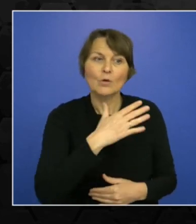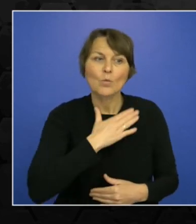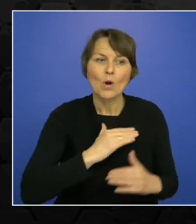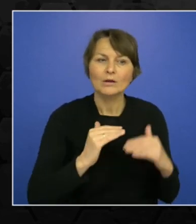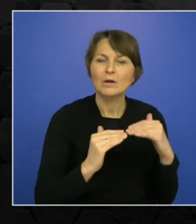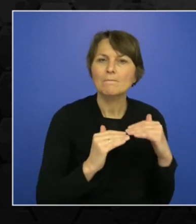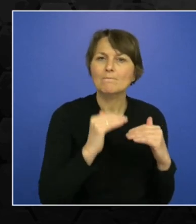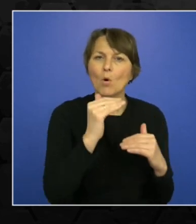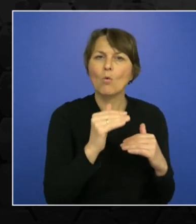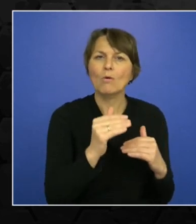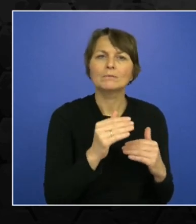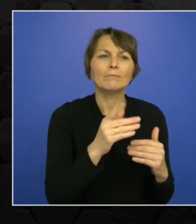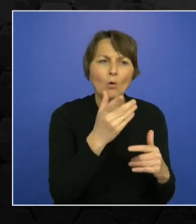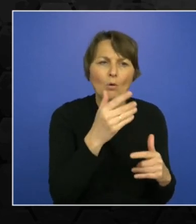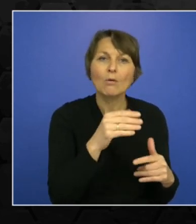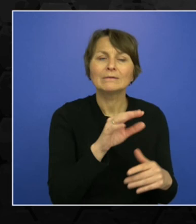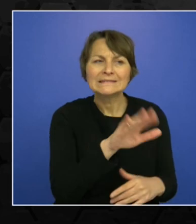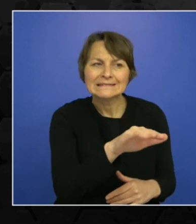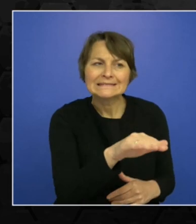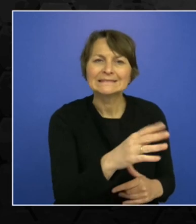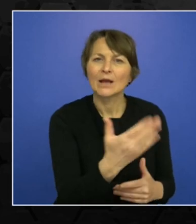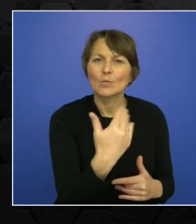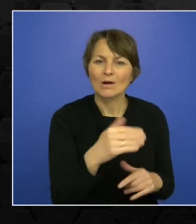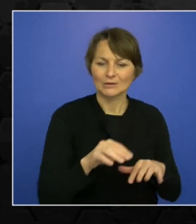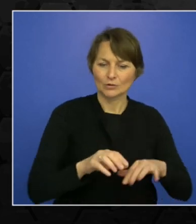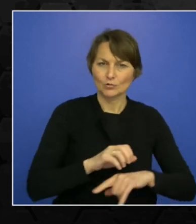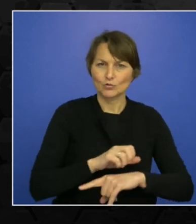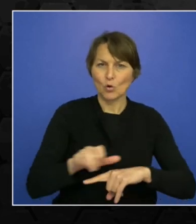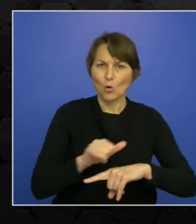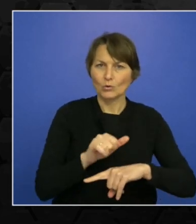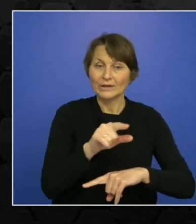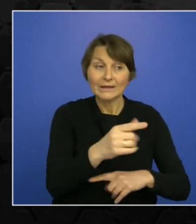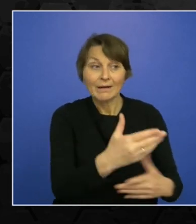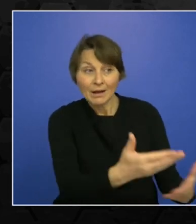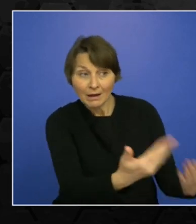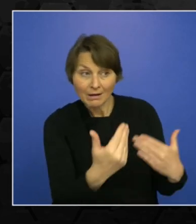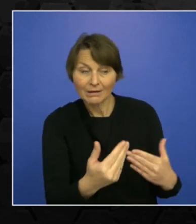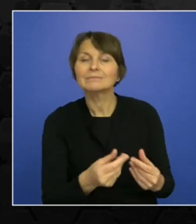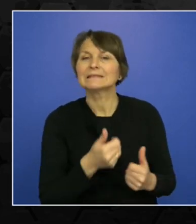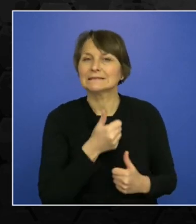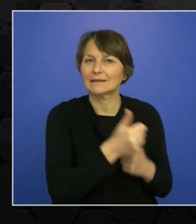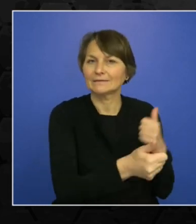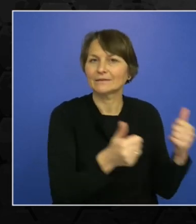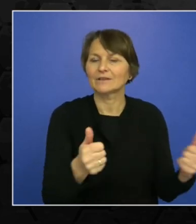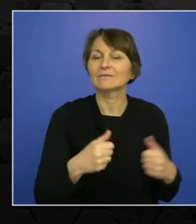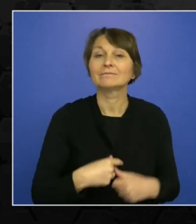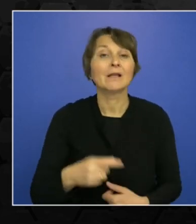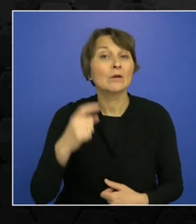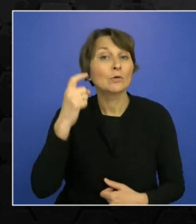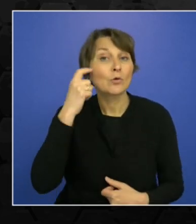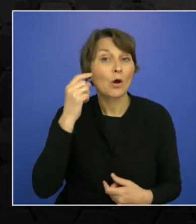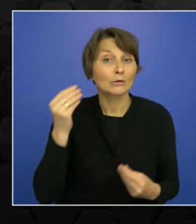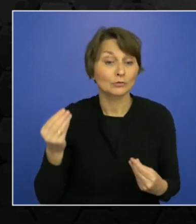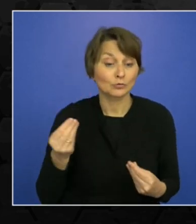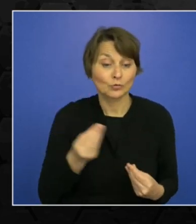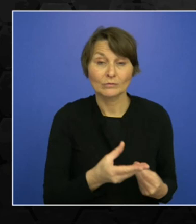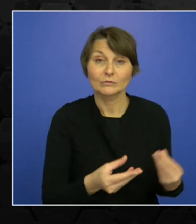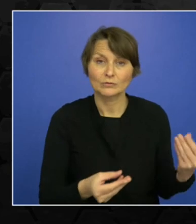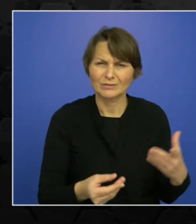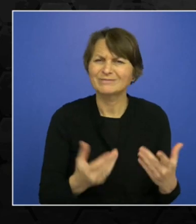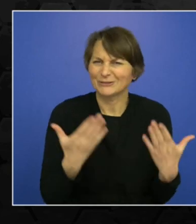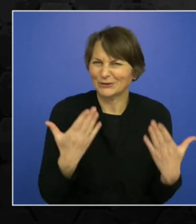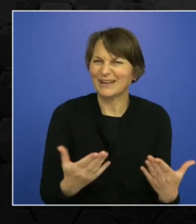that coding part of your programs. You can not only use these cognitive services on Power Apps as we saw